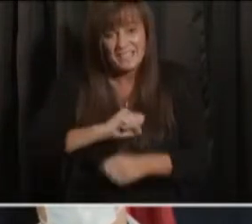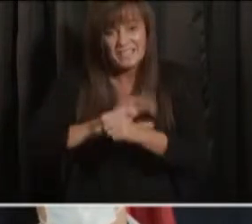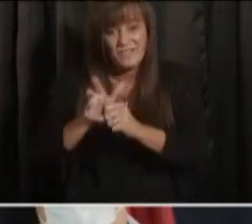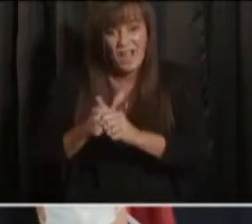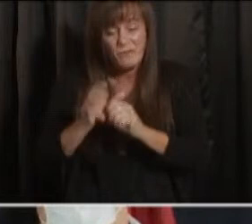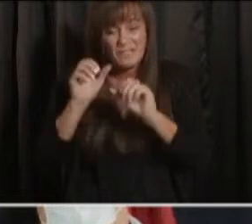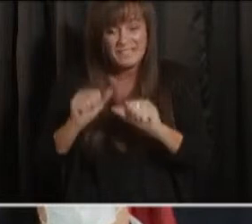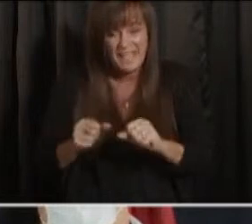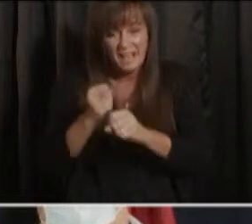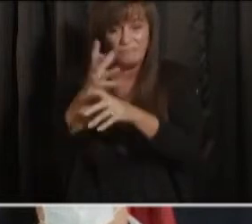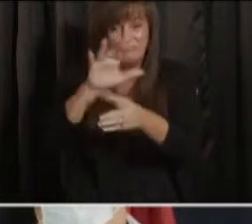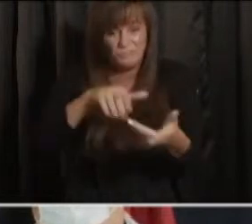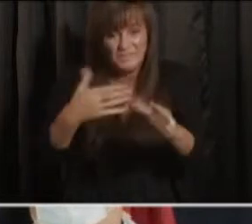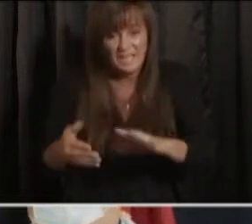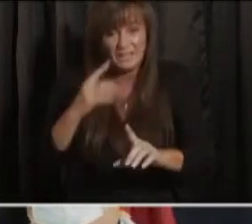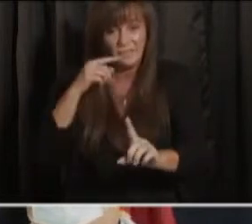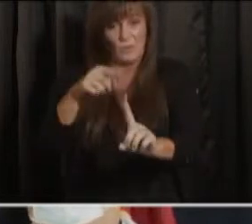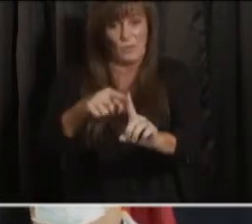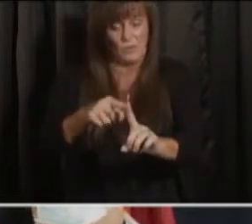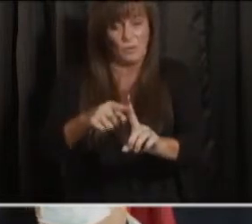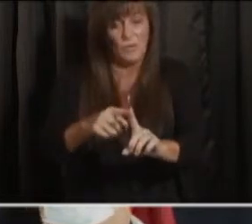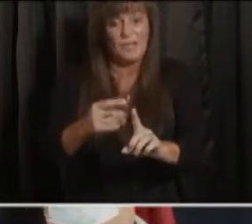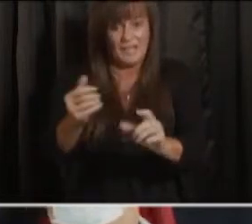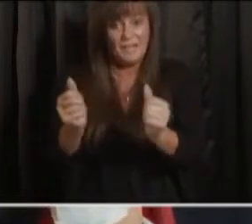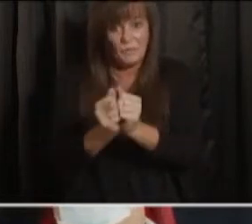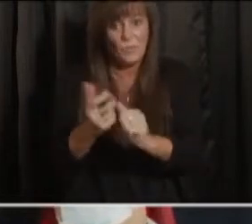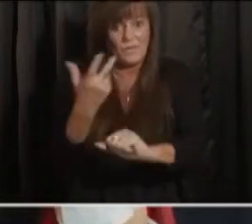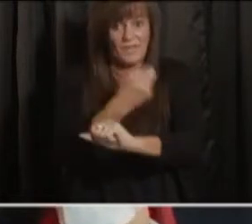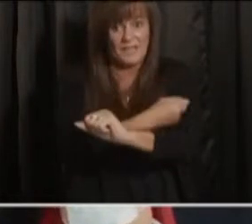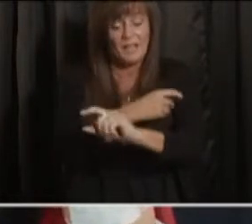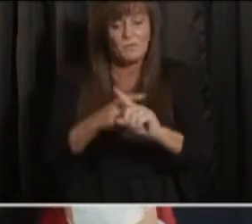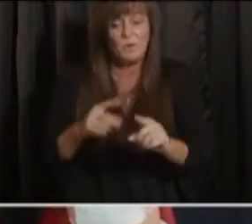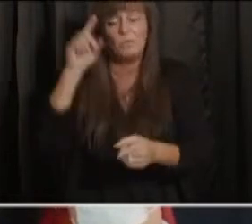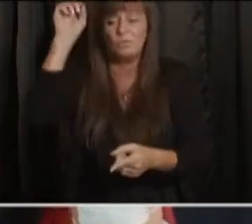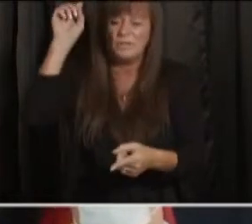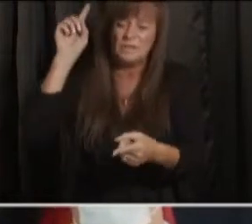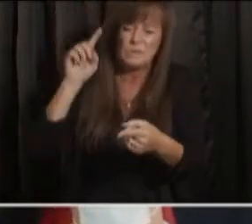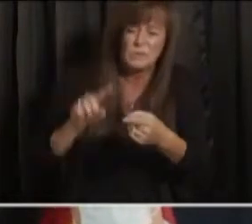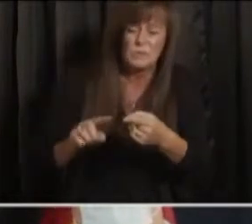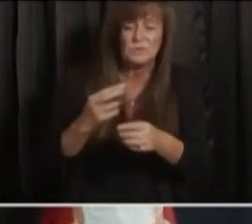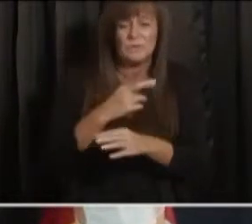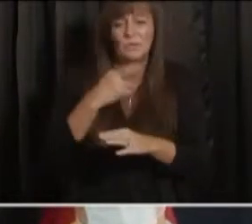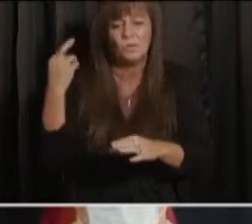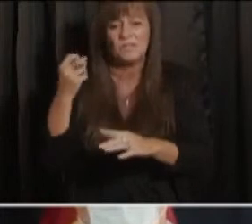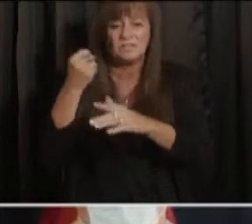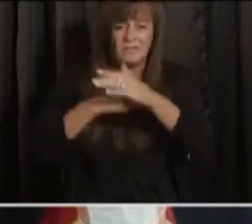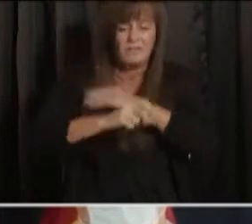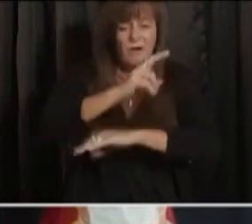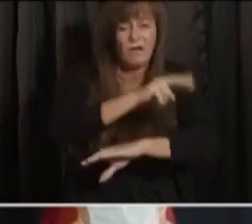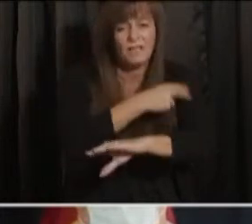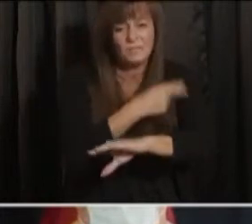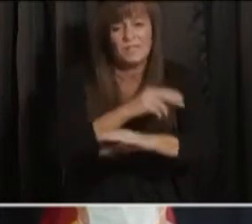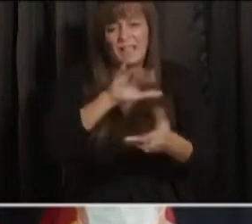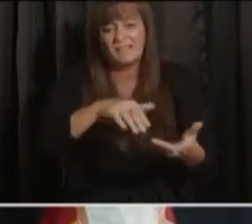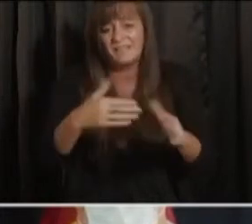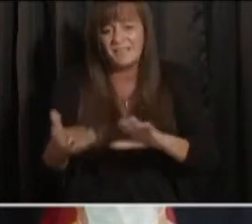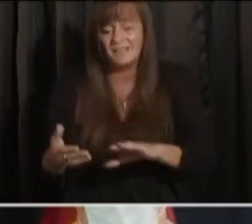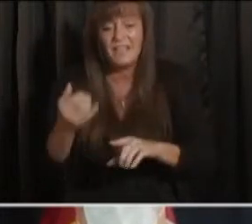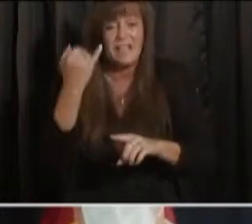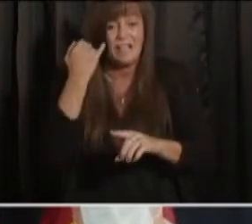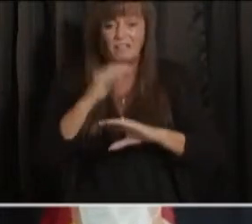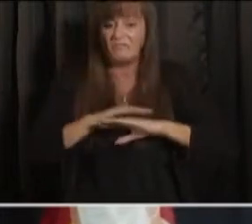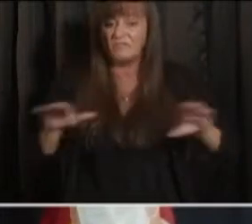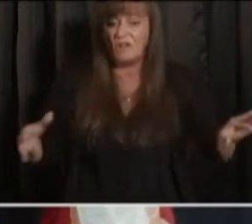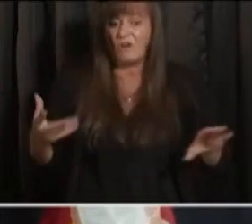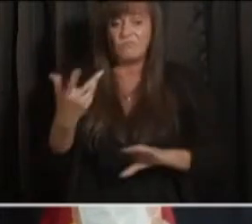even if you are vaccinated, but it significantly reduces your risk of hospitalization and death if you remain